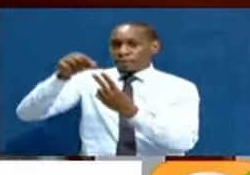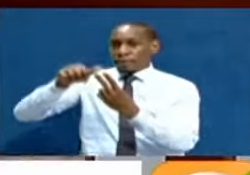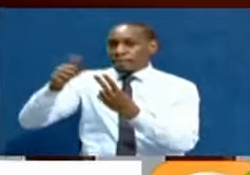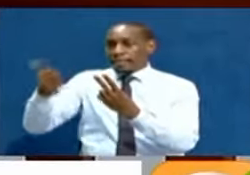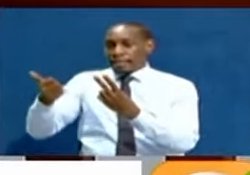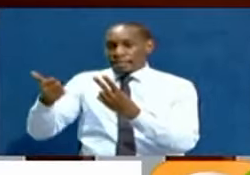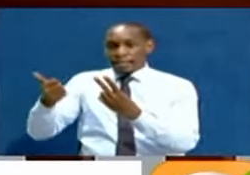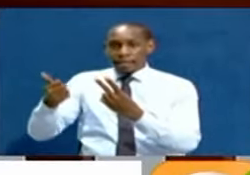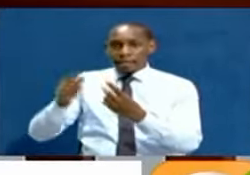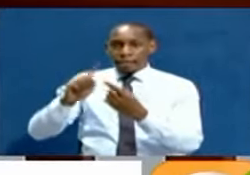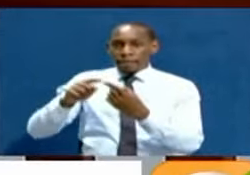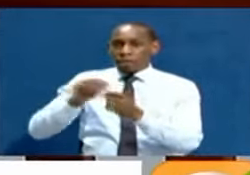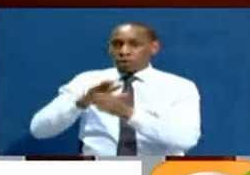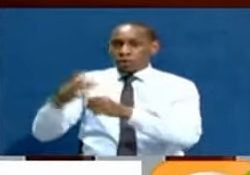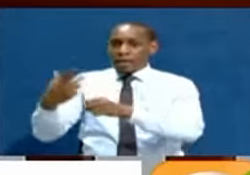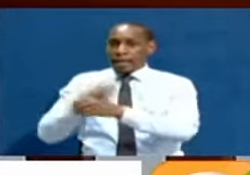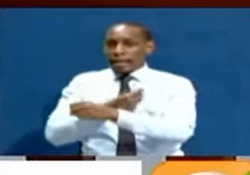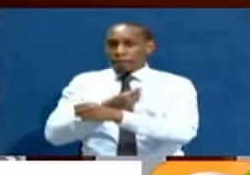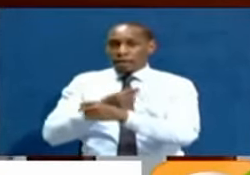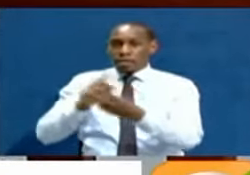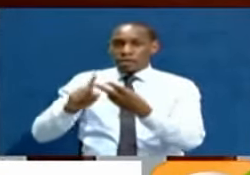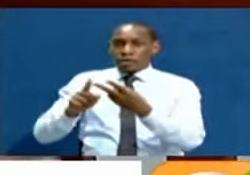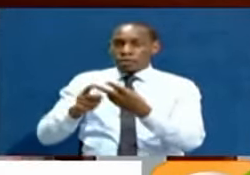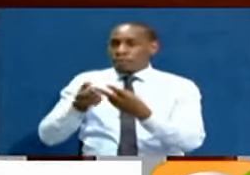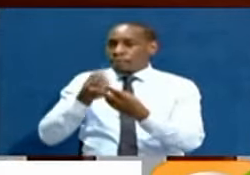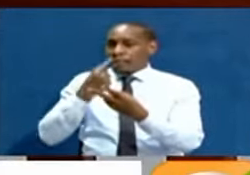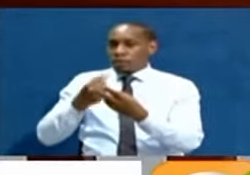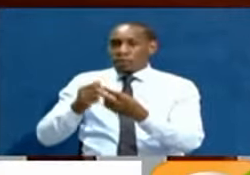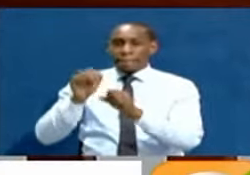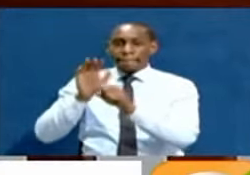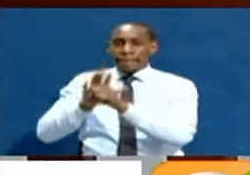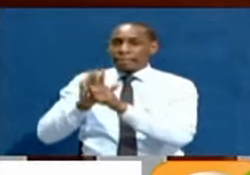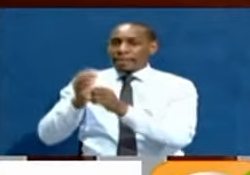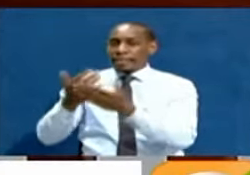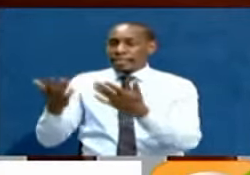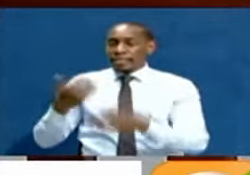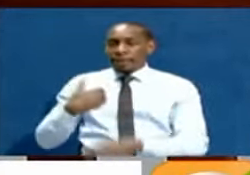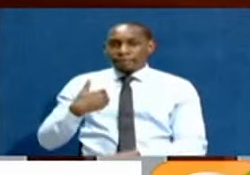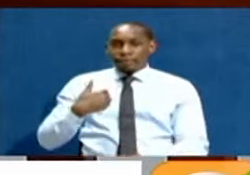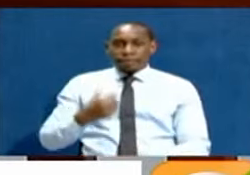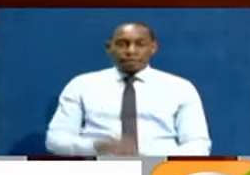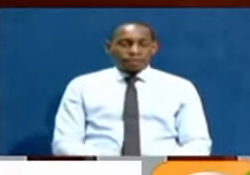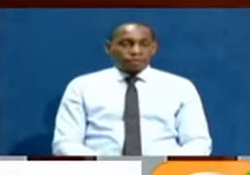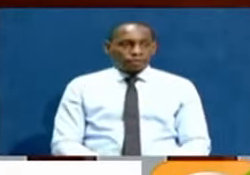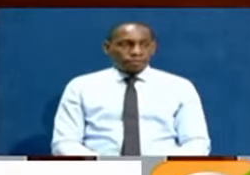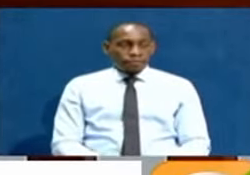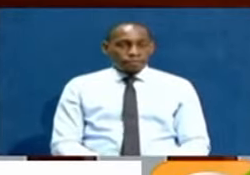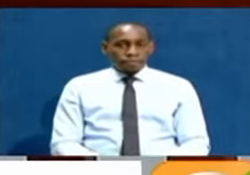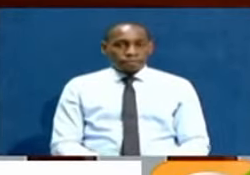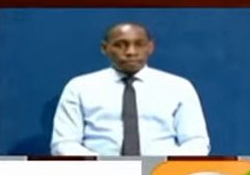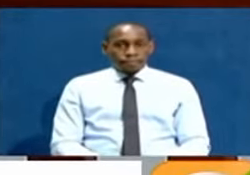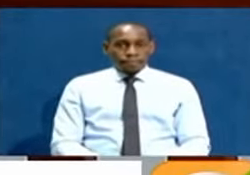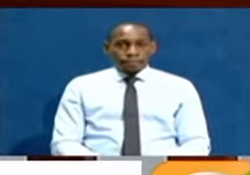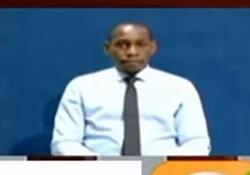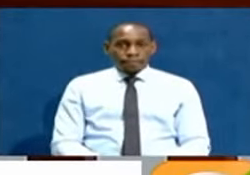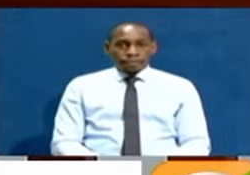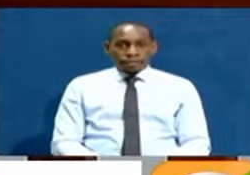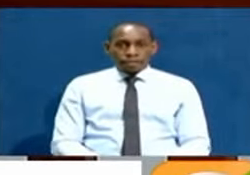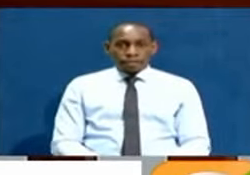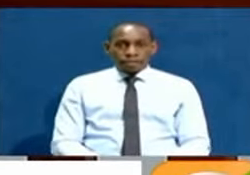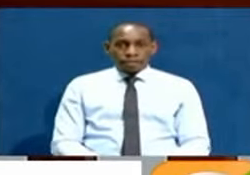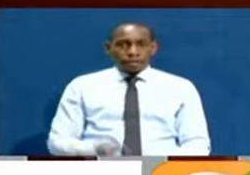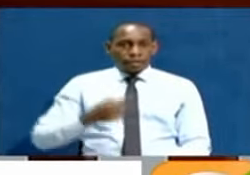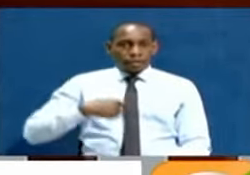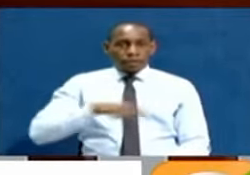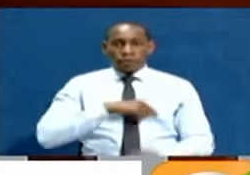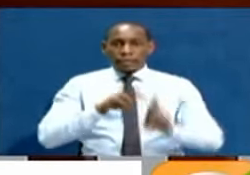COVID, vaccines, and, you know, medical, all these many, many things that they have. We just, painful, I nearly said the wrong word, we